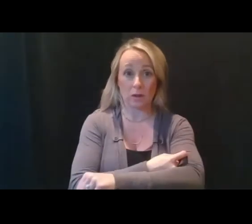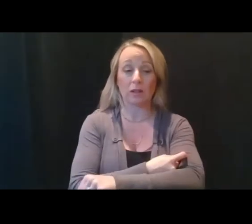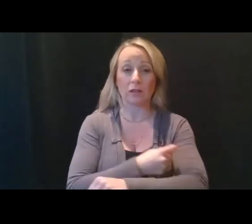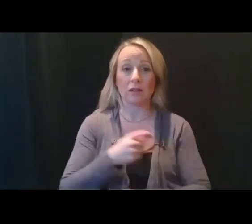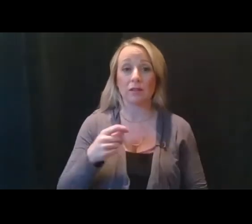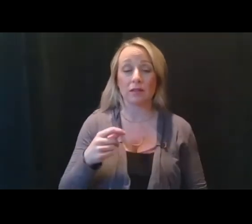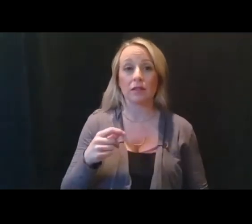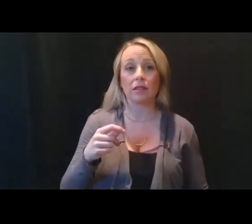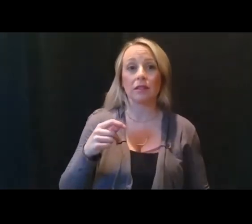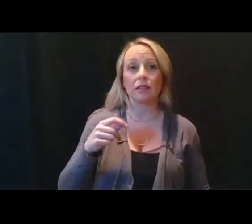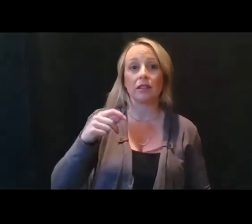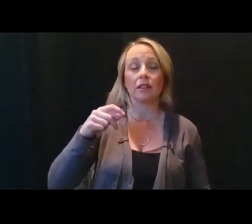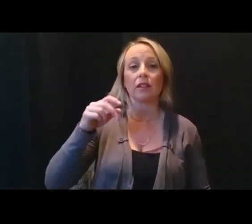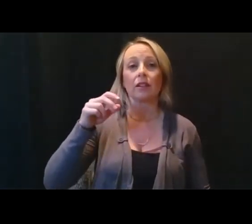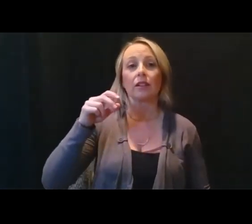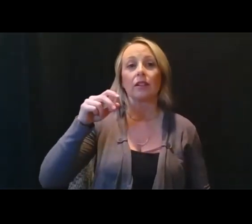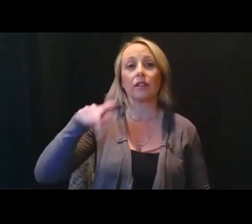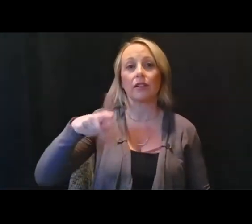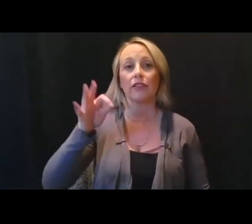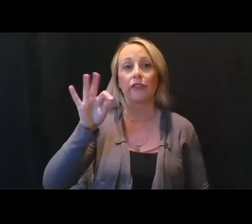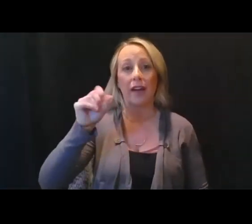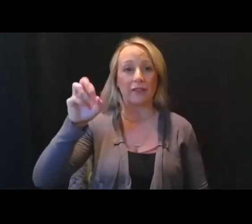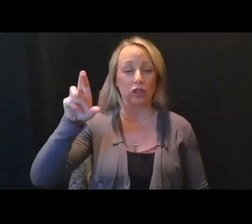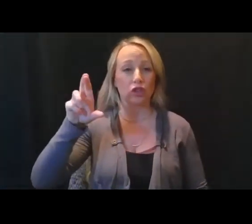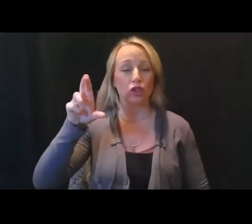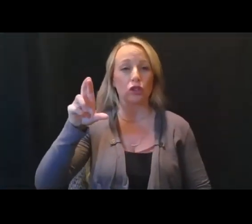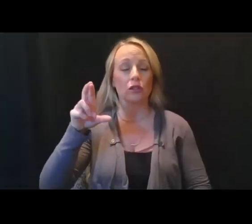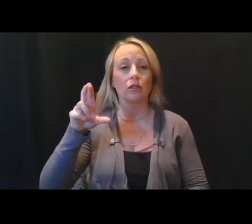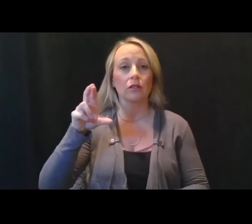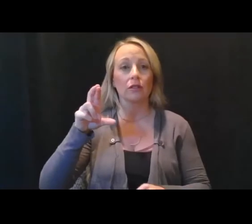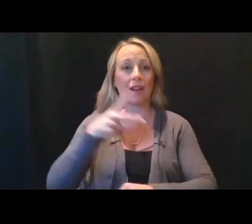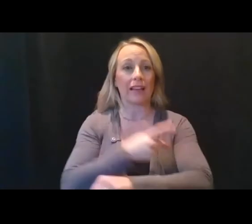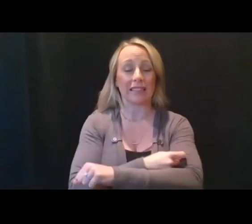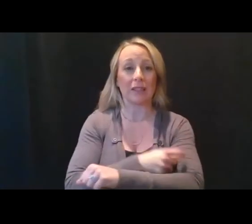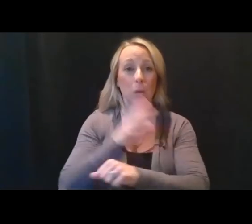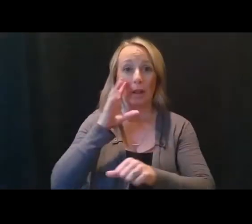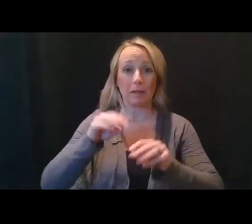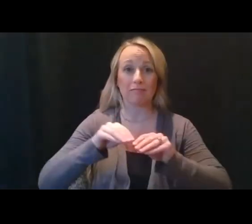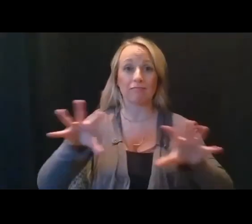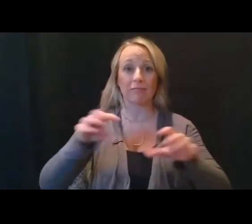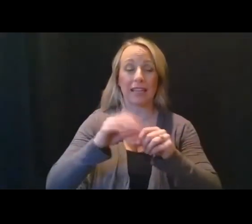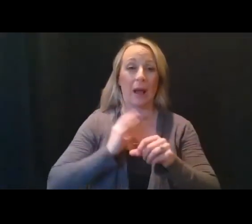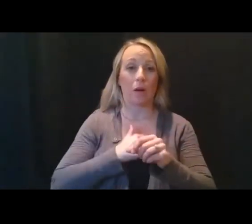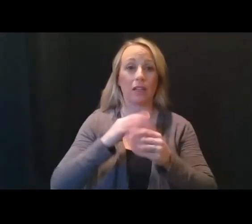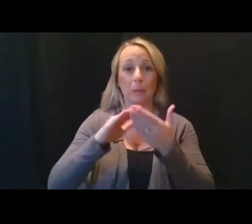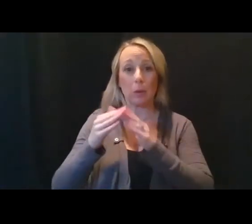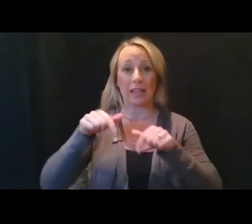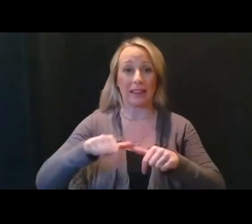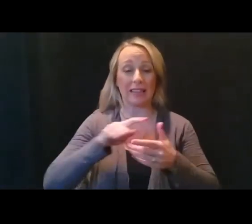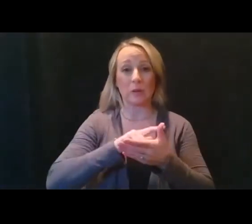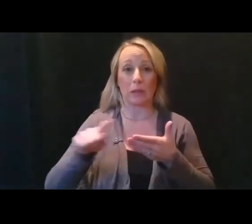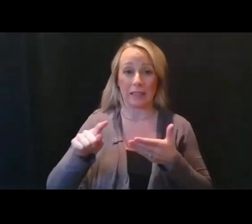Pfizer COVID-19 vaccine will be making their way into our community this week. We're on the verge of the